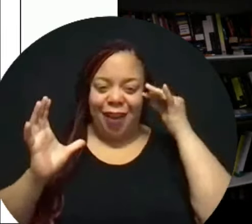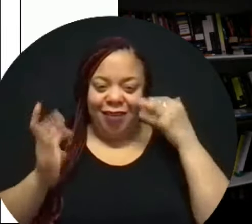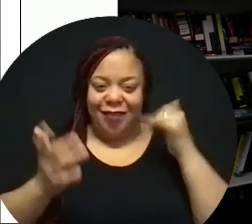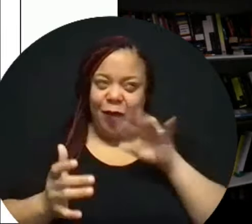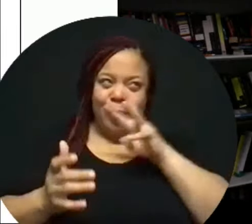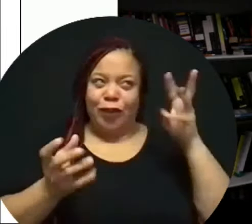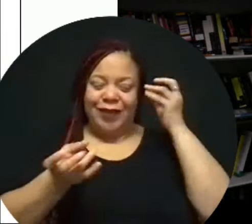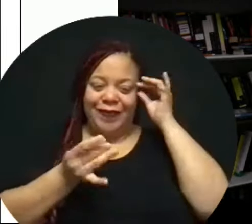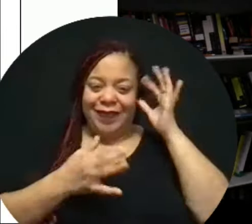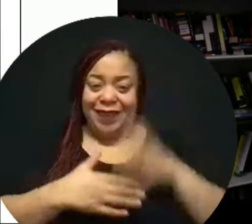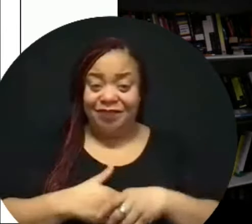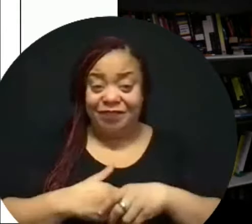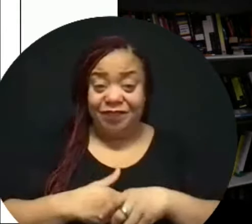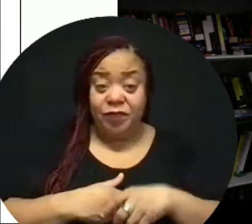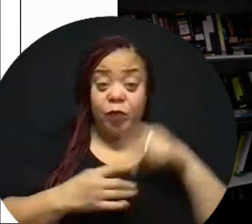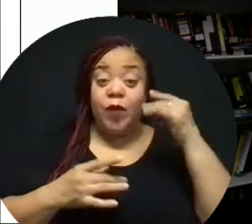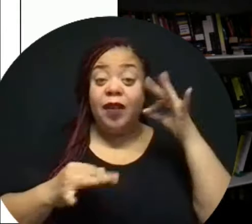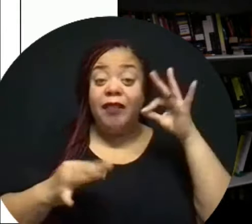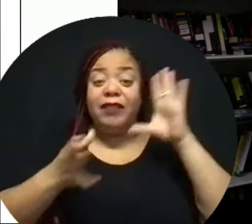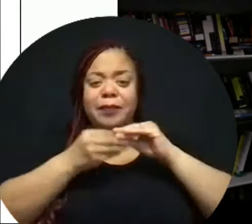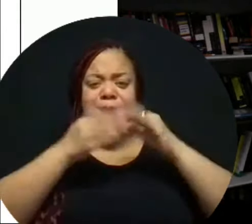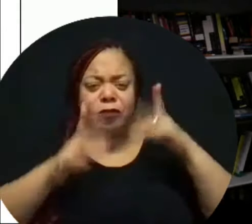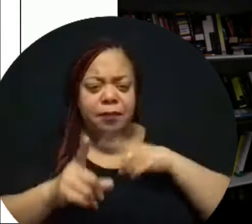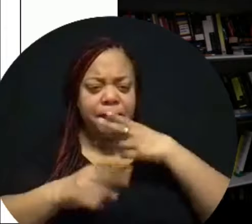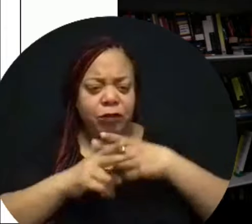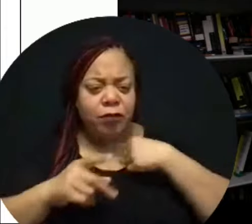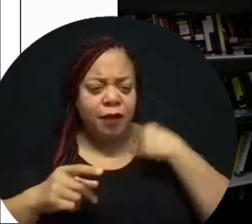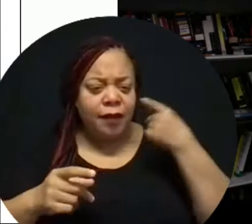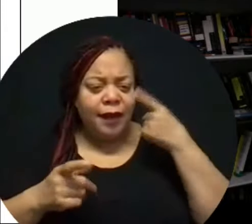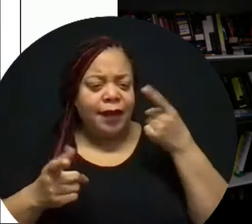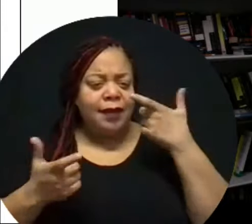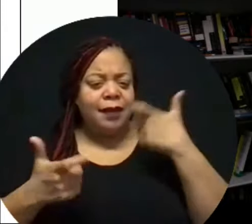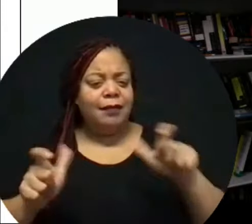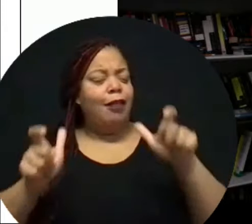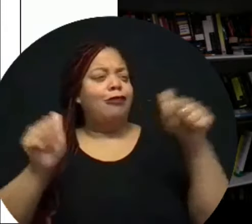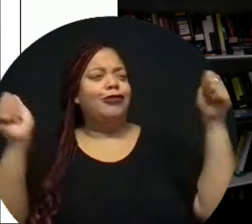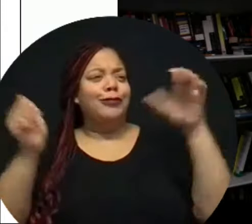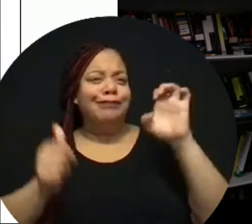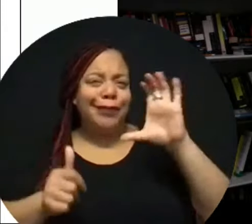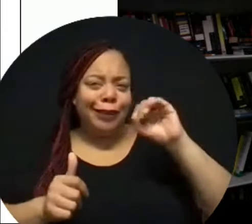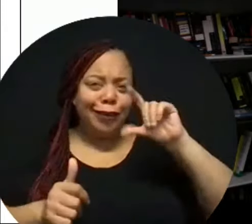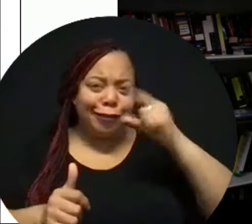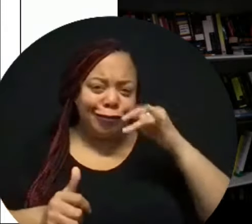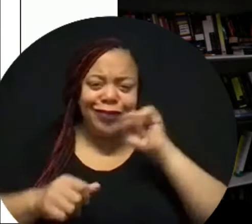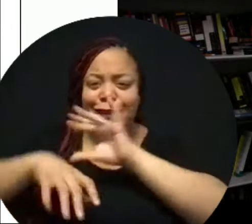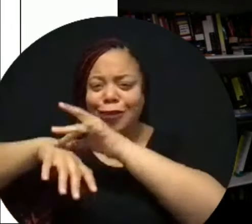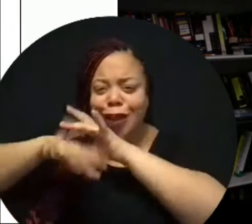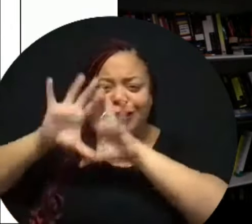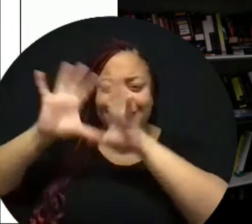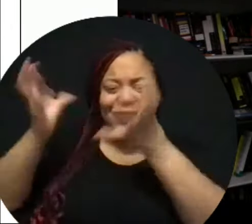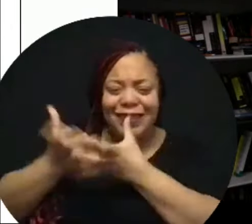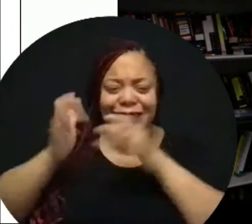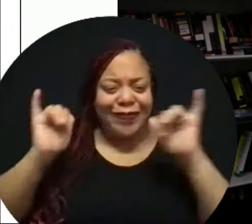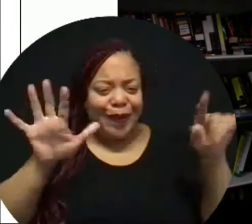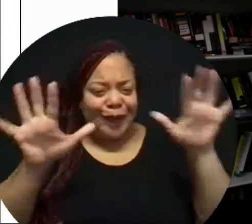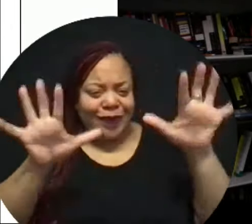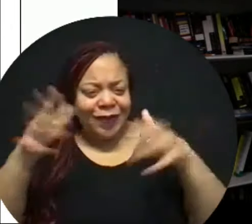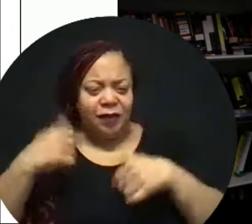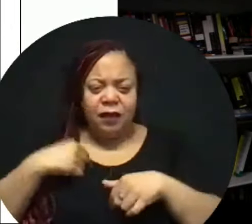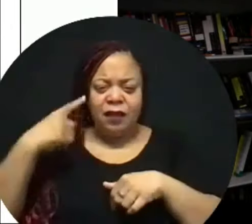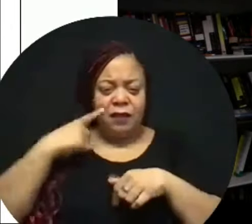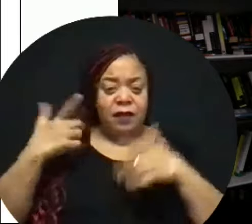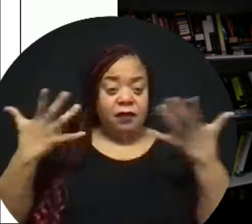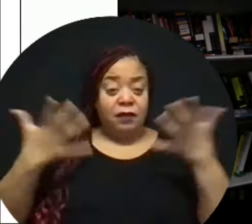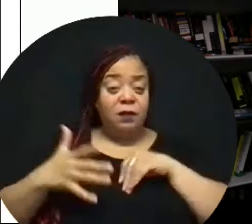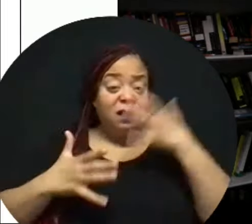I think, of white supremacy that's very much at play, right? And I think the references